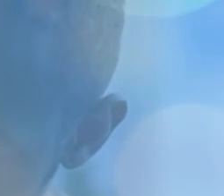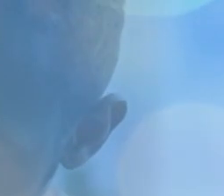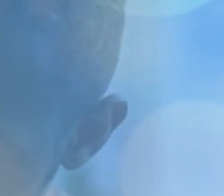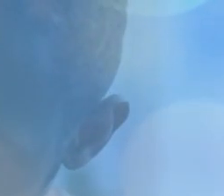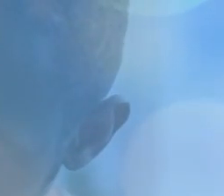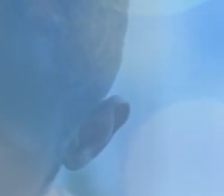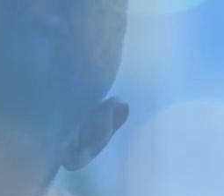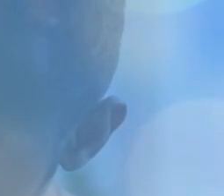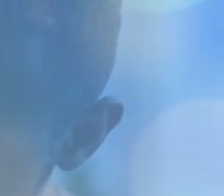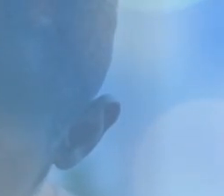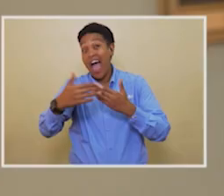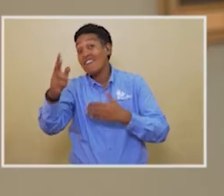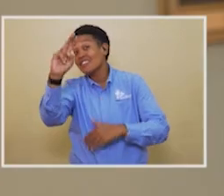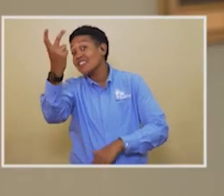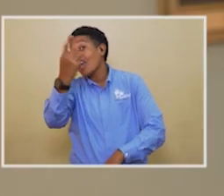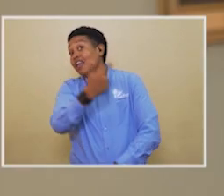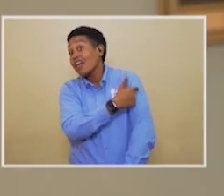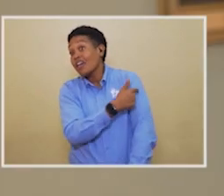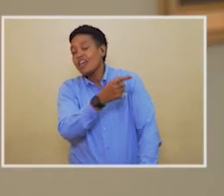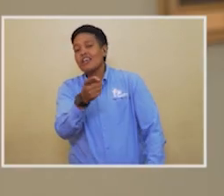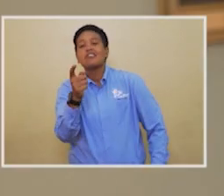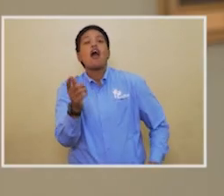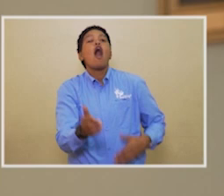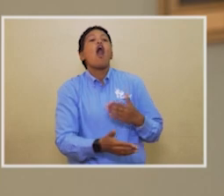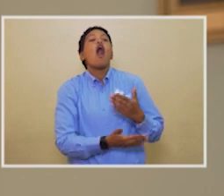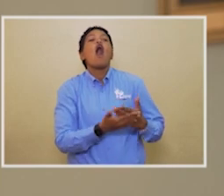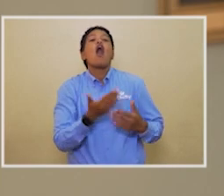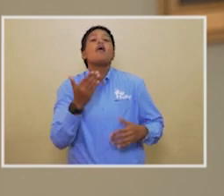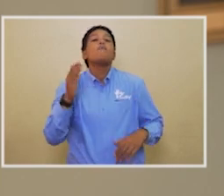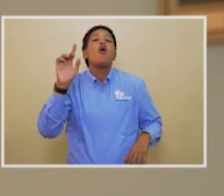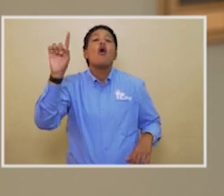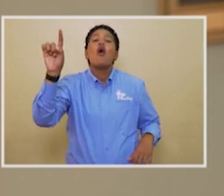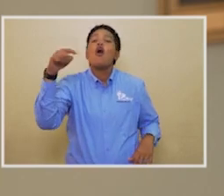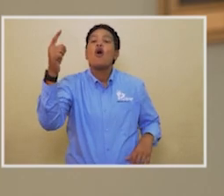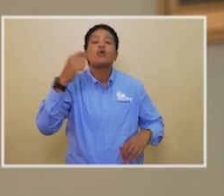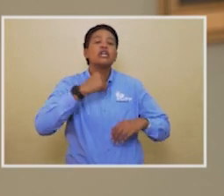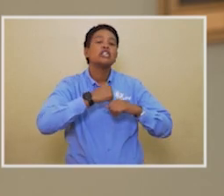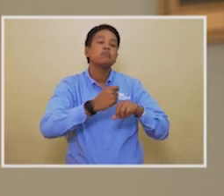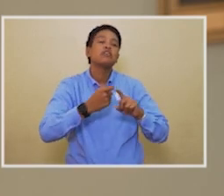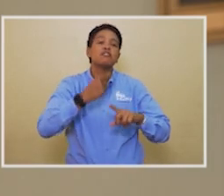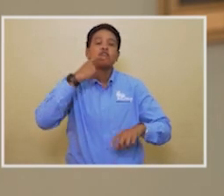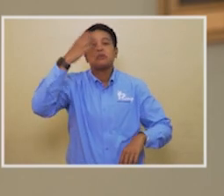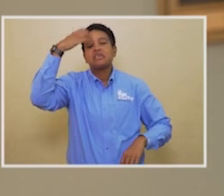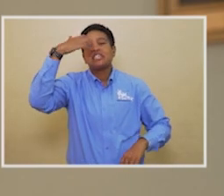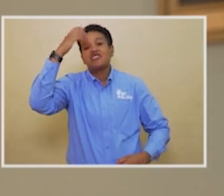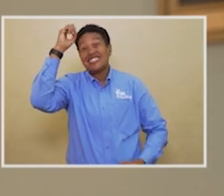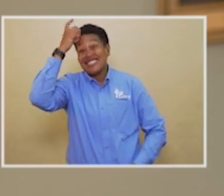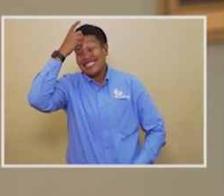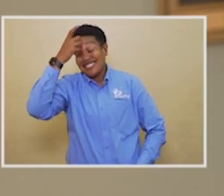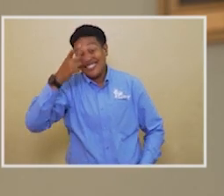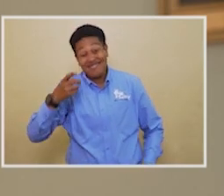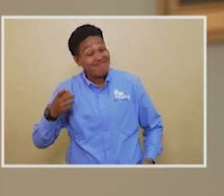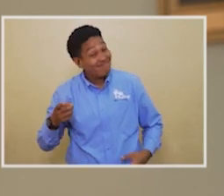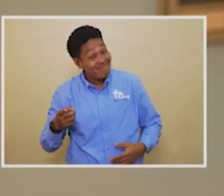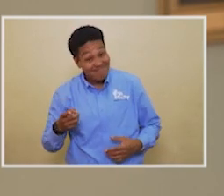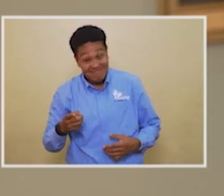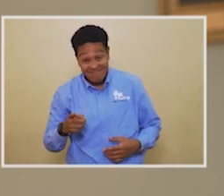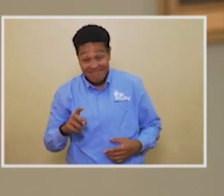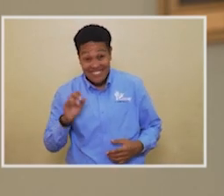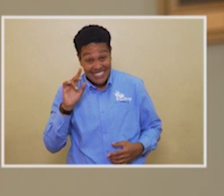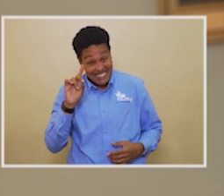the vaccine really protect? It will almost always protect you from serious disease, even due to